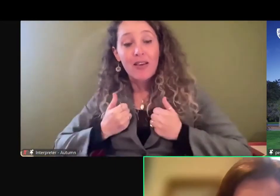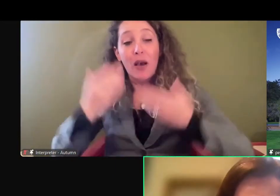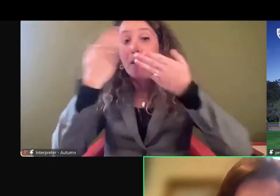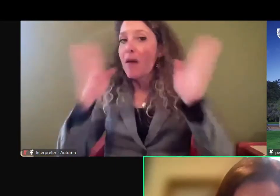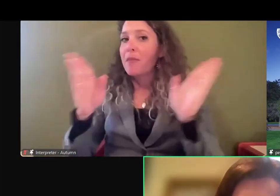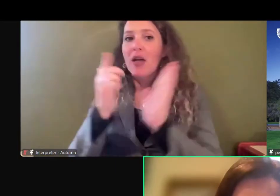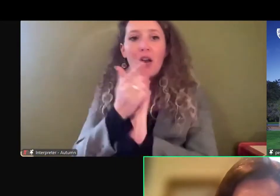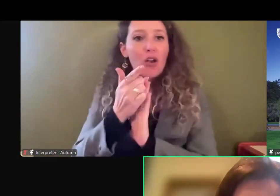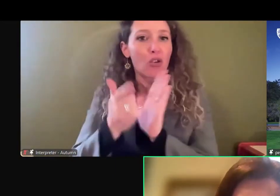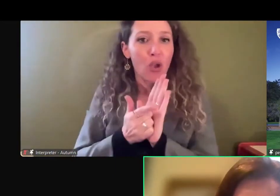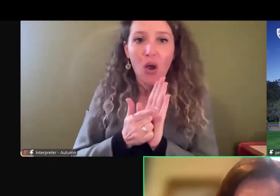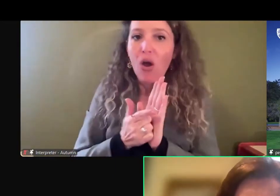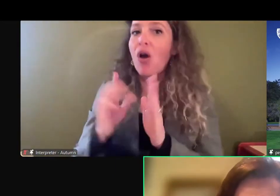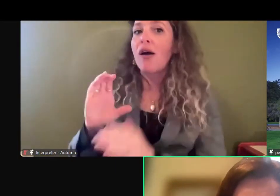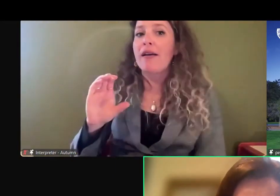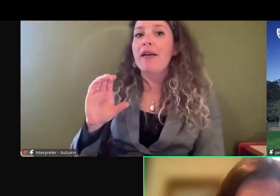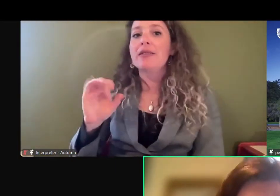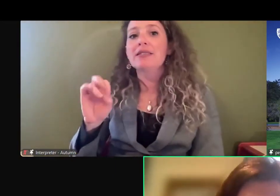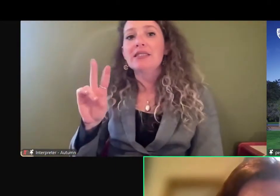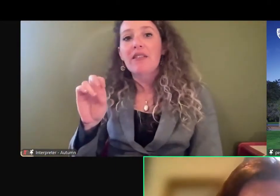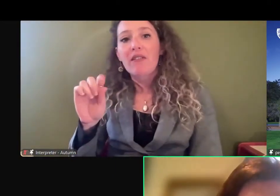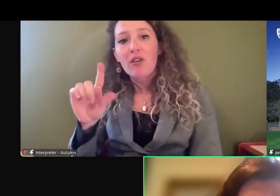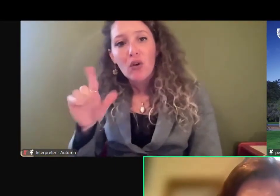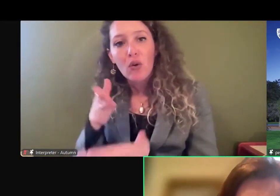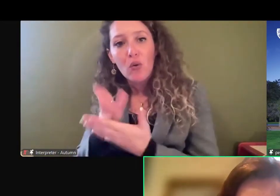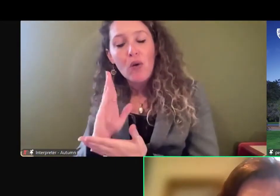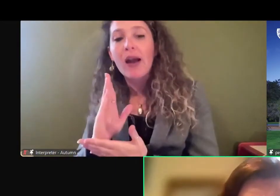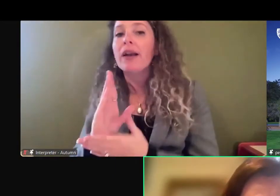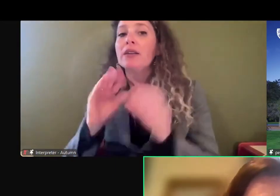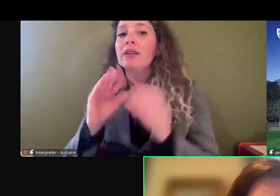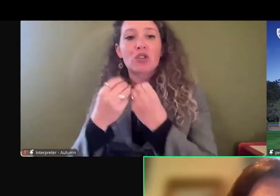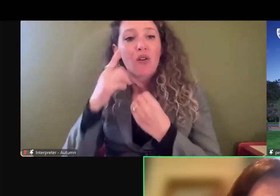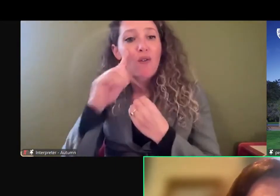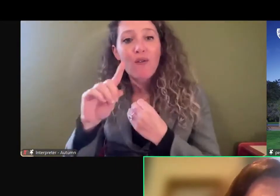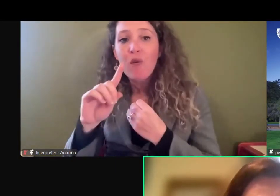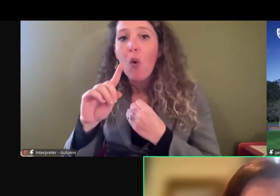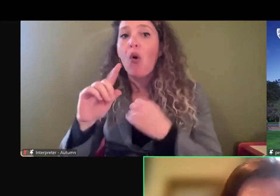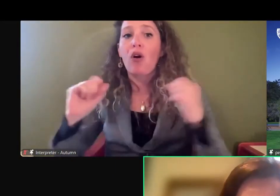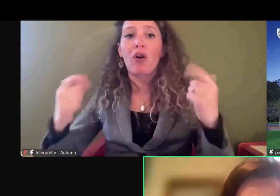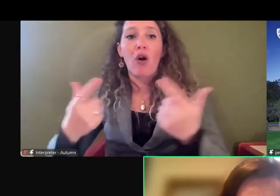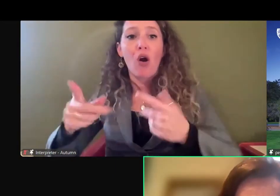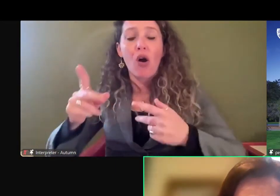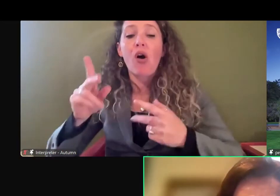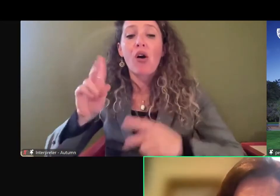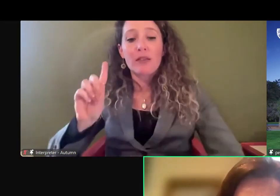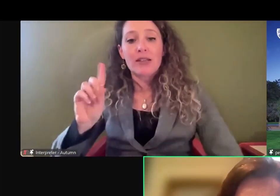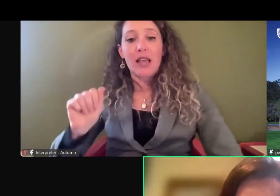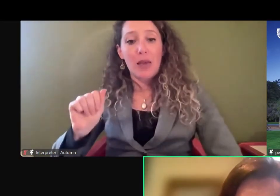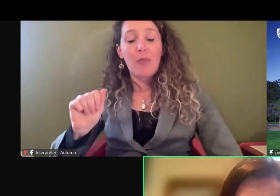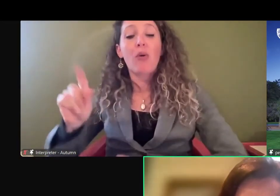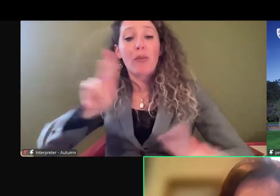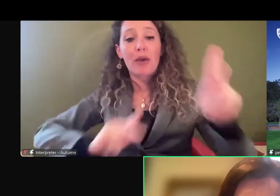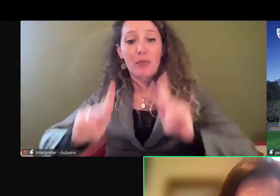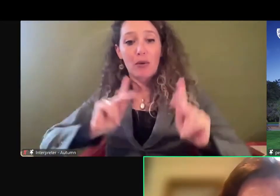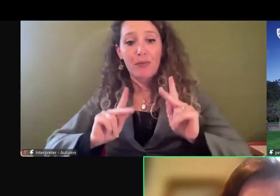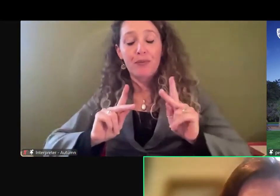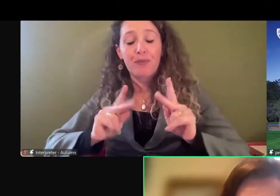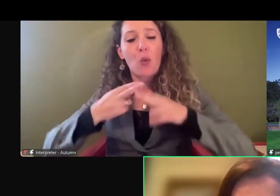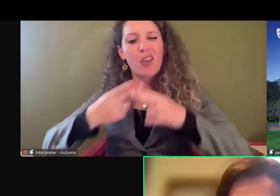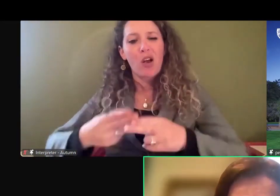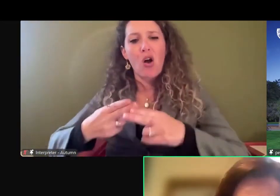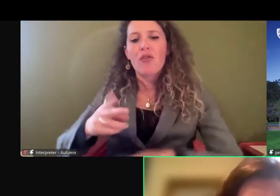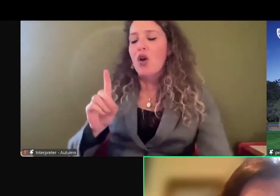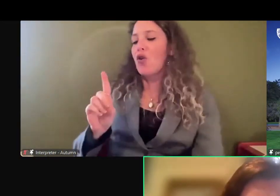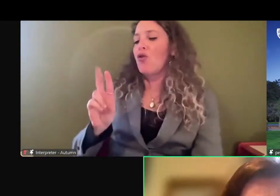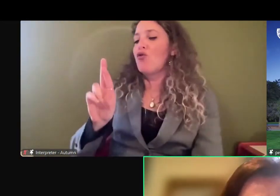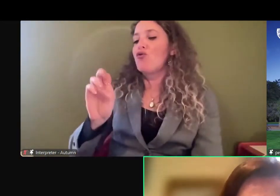civil rights organization for disabled people. And the reason it's called DREDF is at the time,